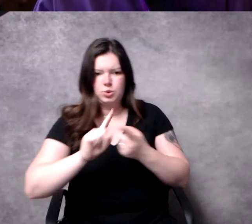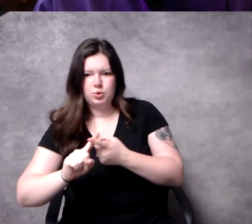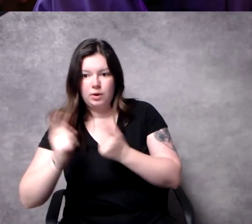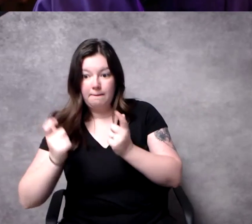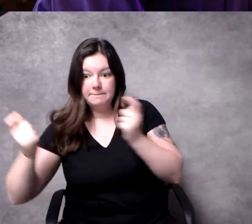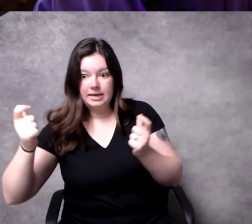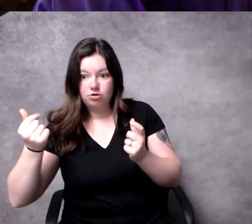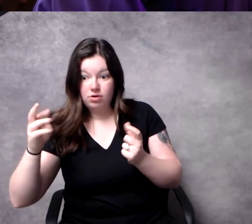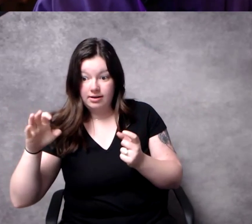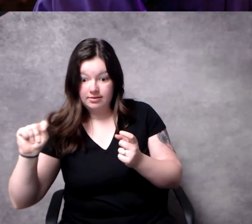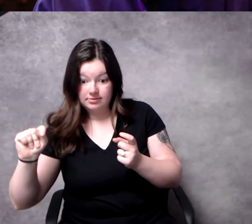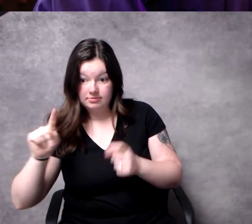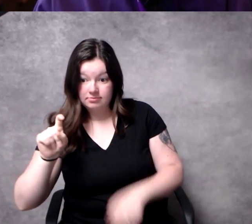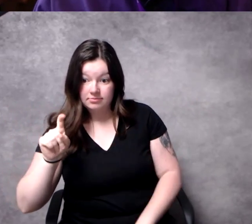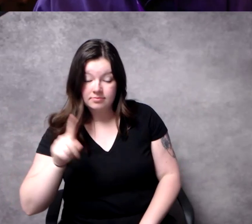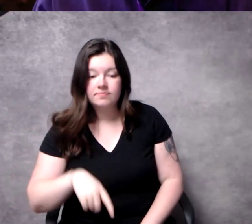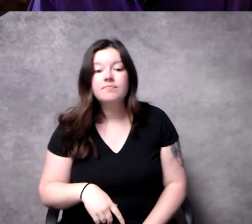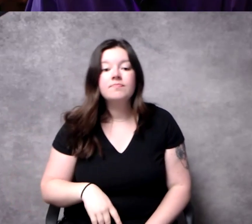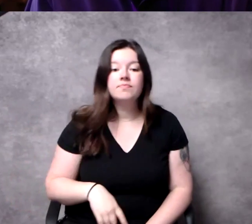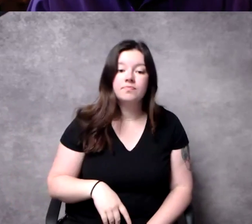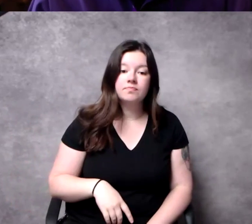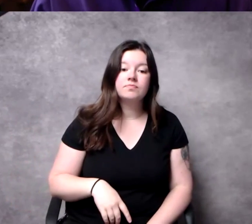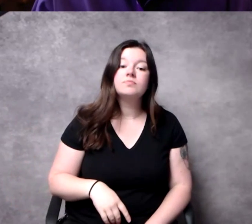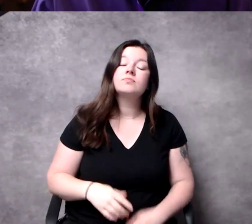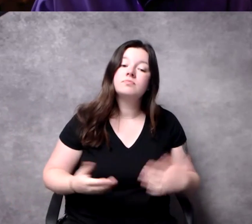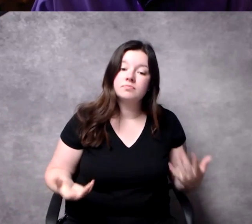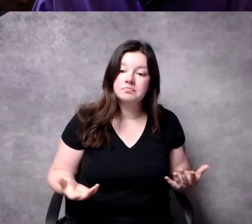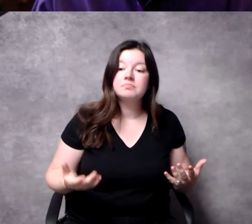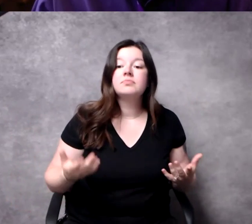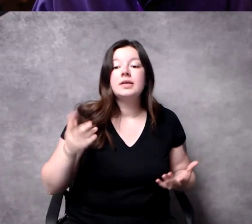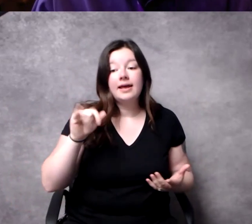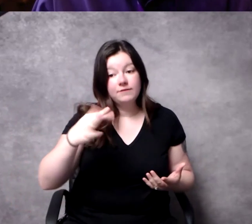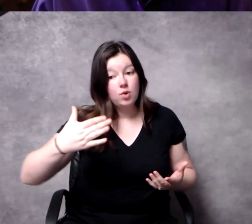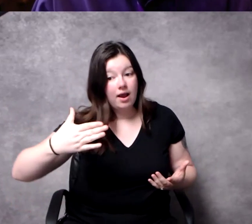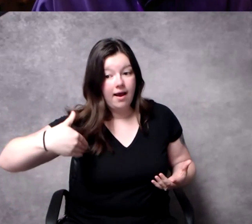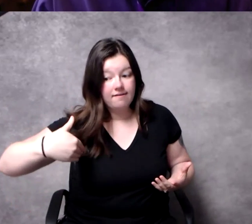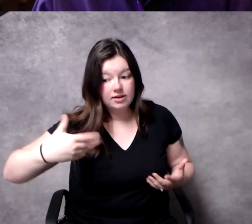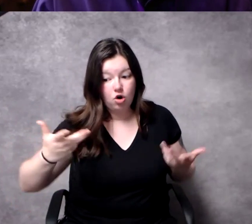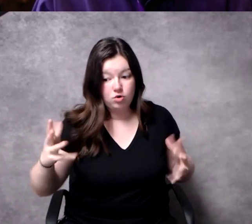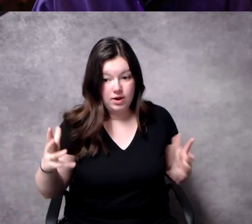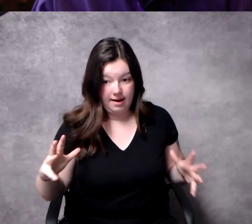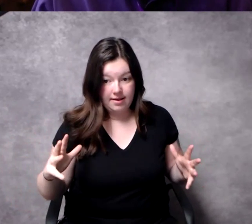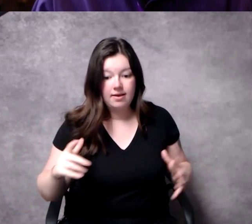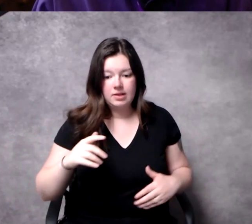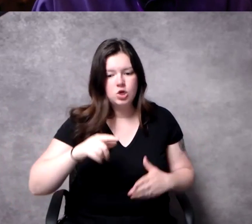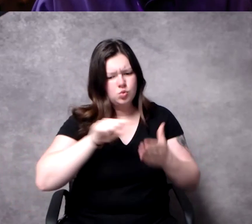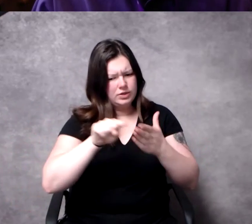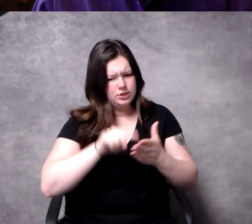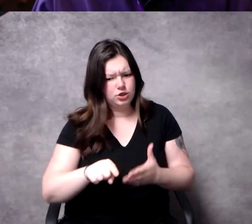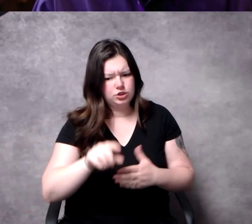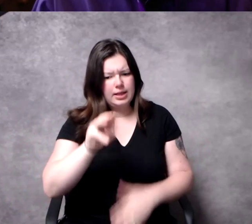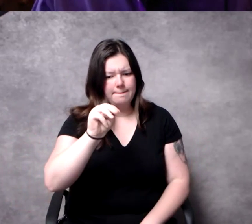I would recommend that you if you haven't done so, to look very carefully at the MIRA grants